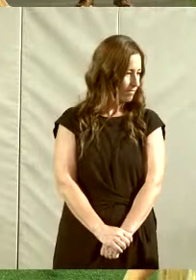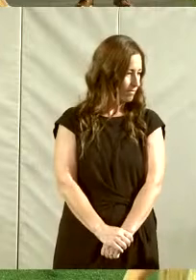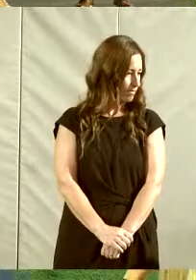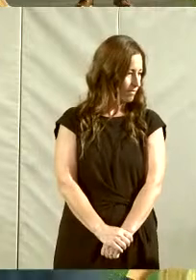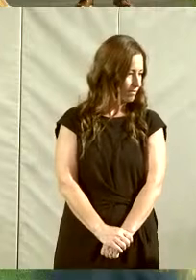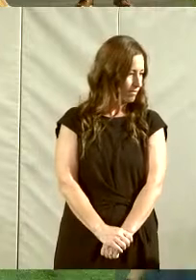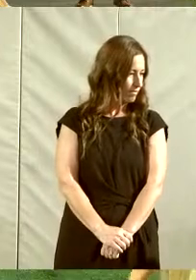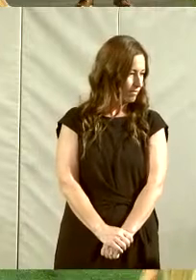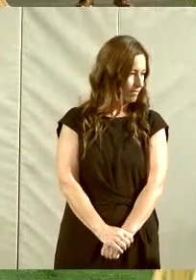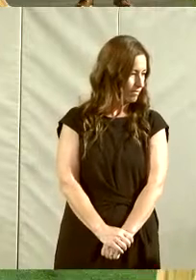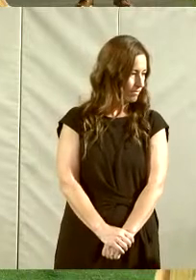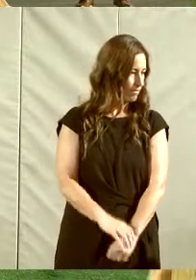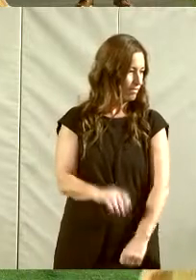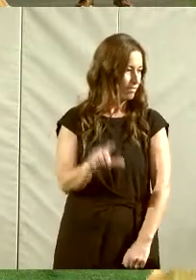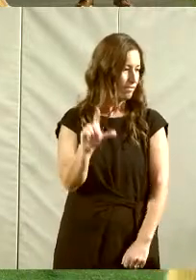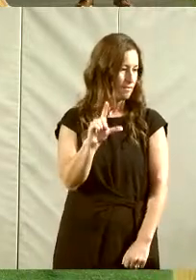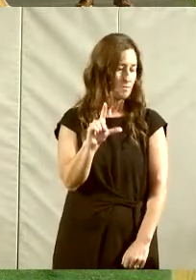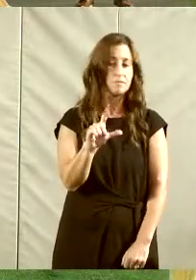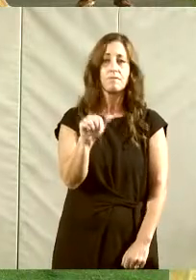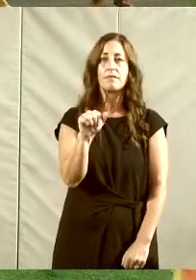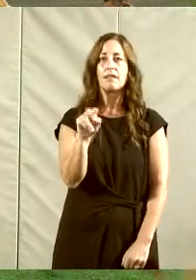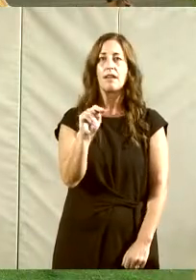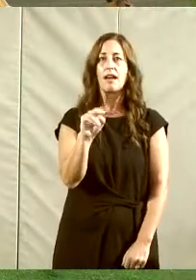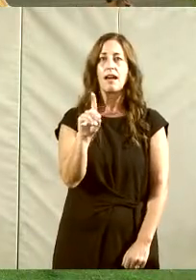Liana Ruby Andana.